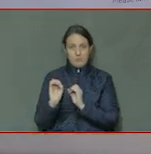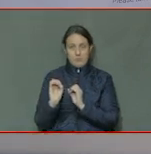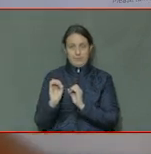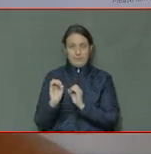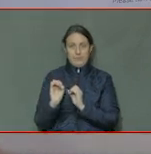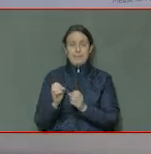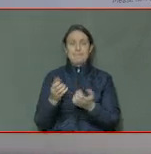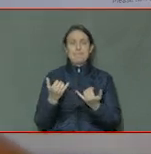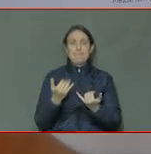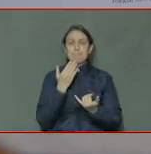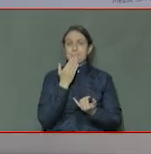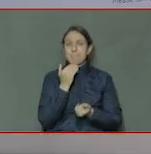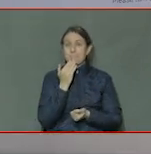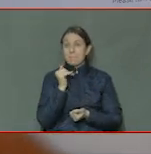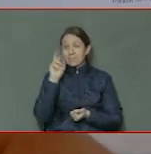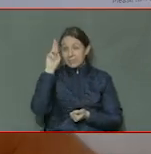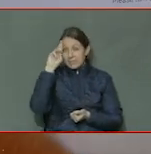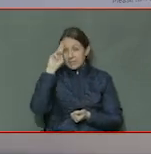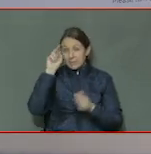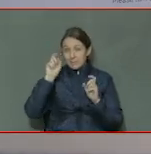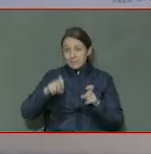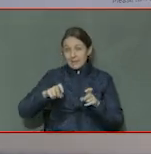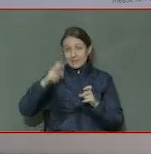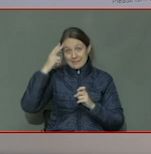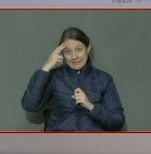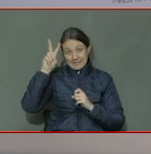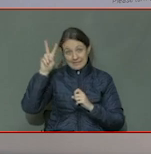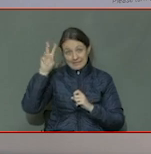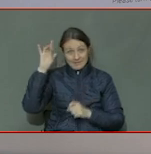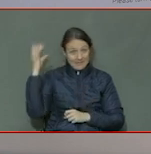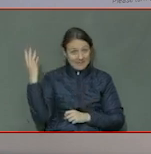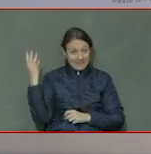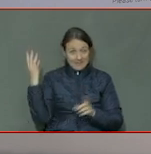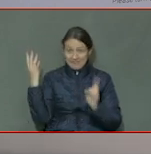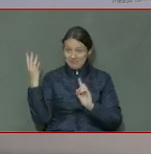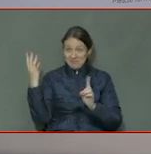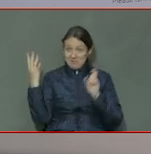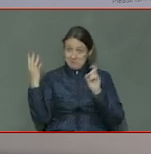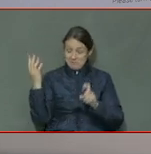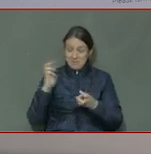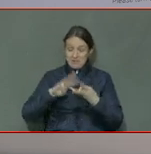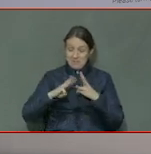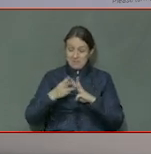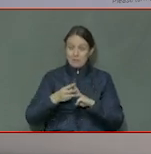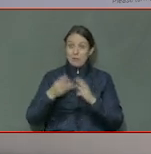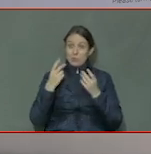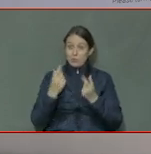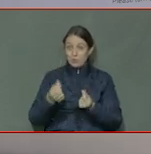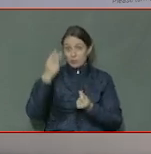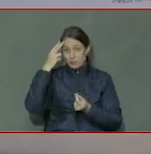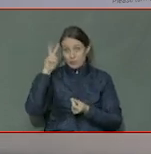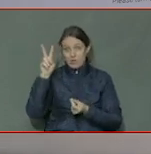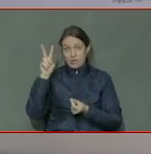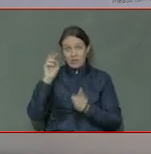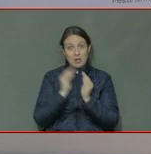girls, please remember to square. That's very, very important. You can lose a lot of